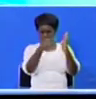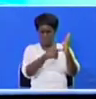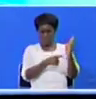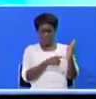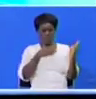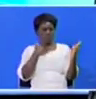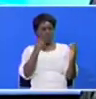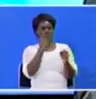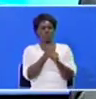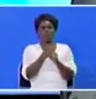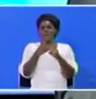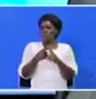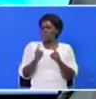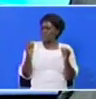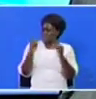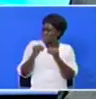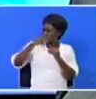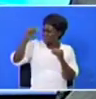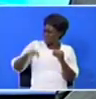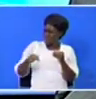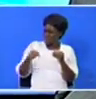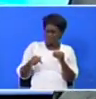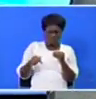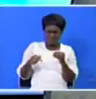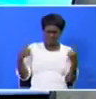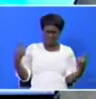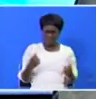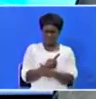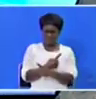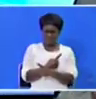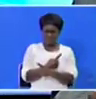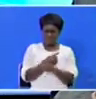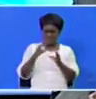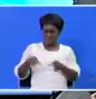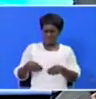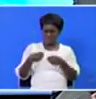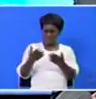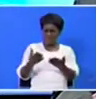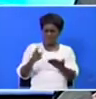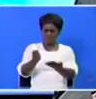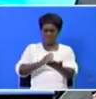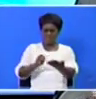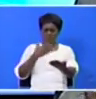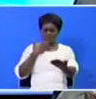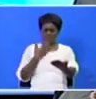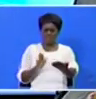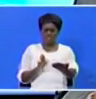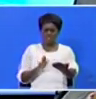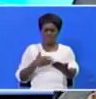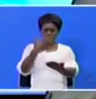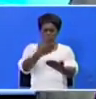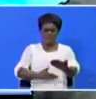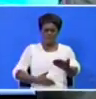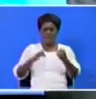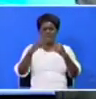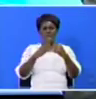to do. But in the meeting today, that's not what they did. They gave us a pre-written document, 8 pages,